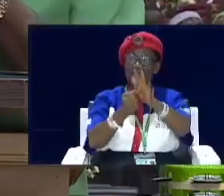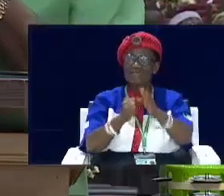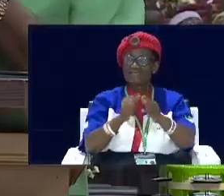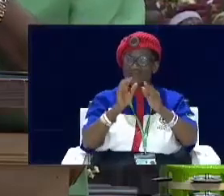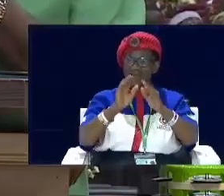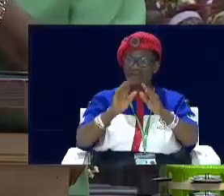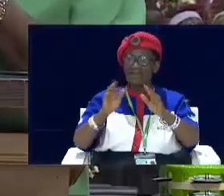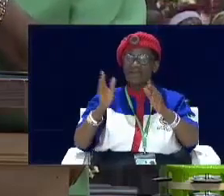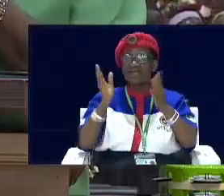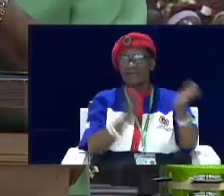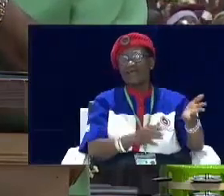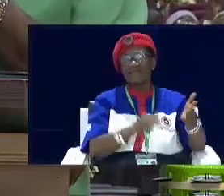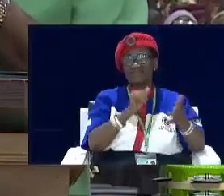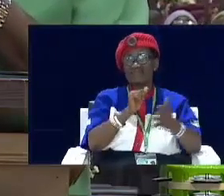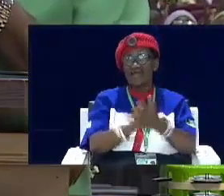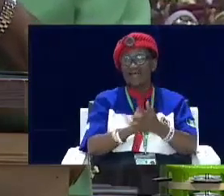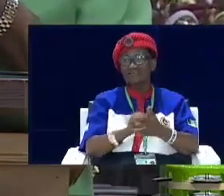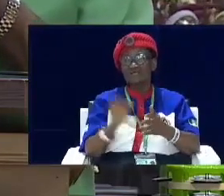ever suffered.